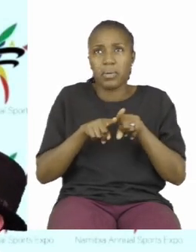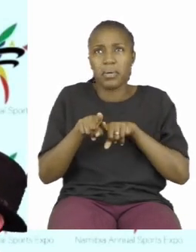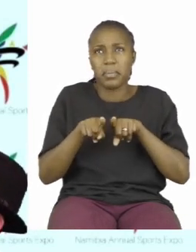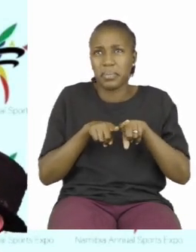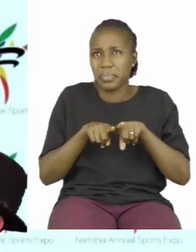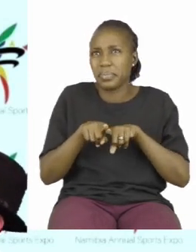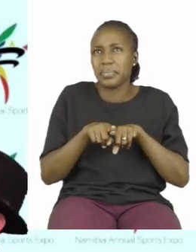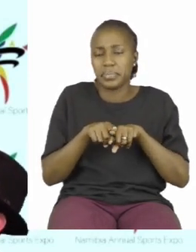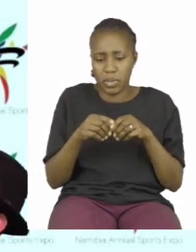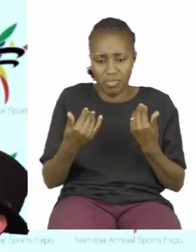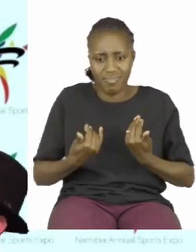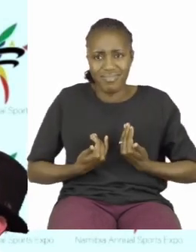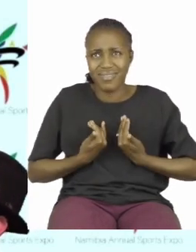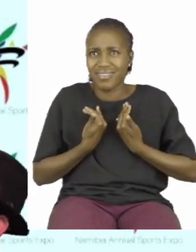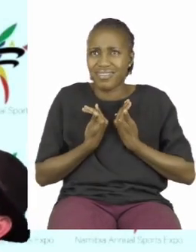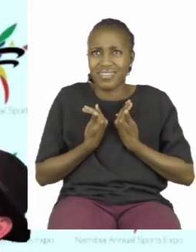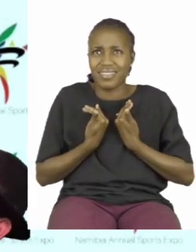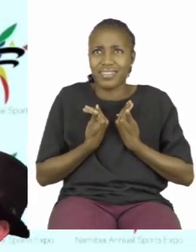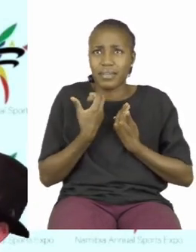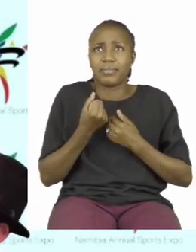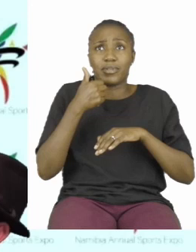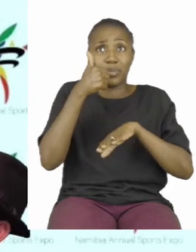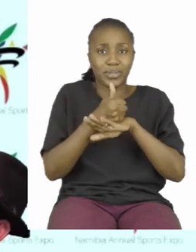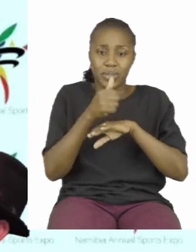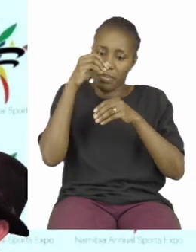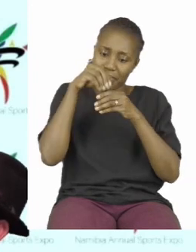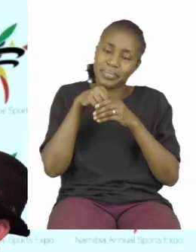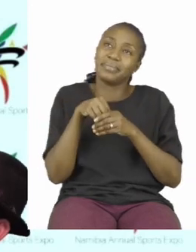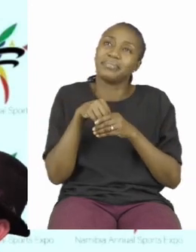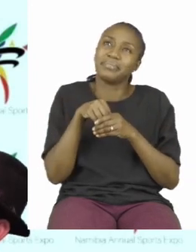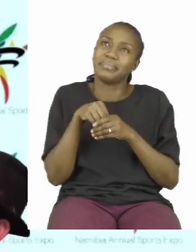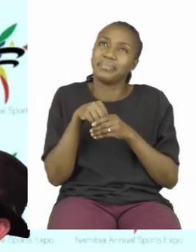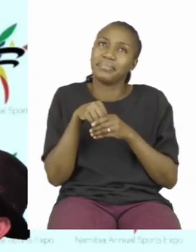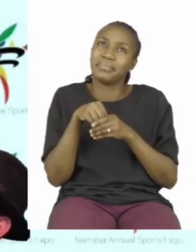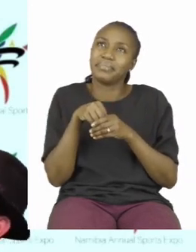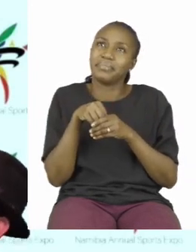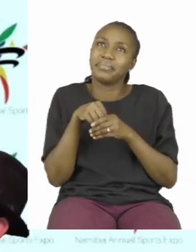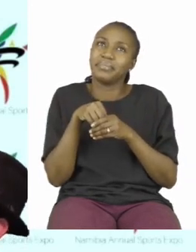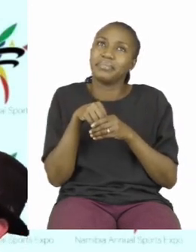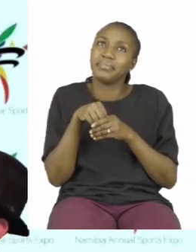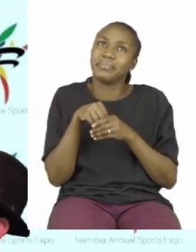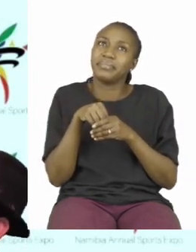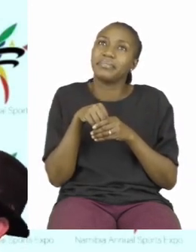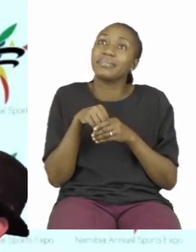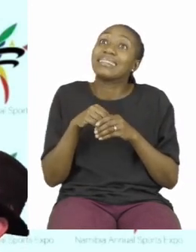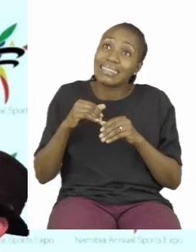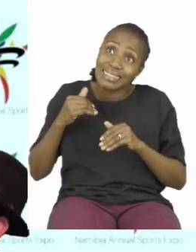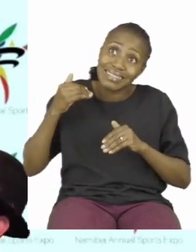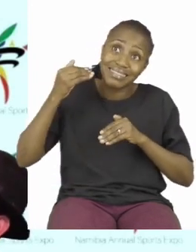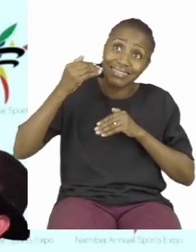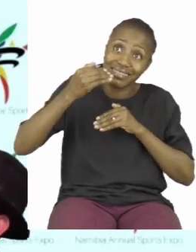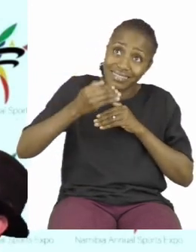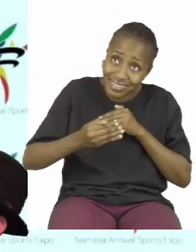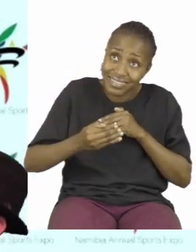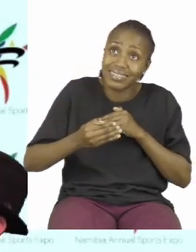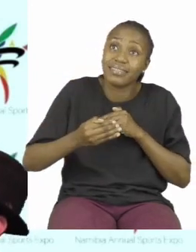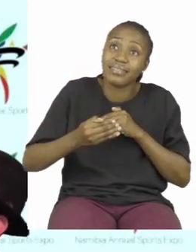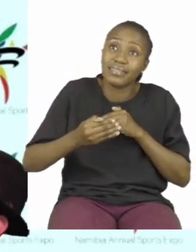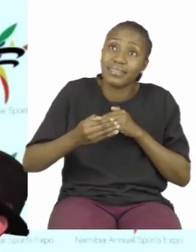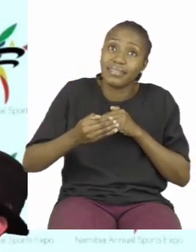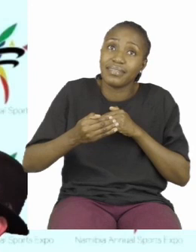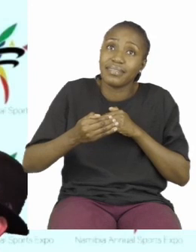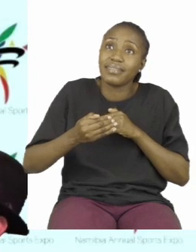The younger ones has more opportunity to participate closer to home, and then once they make the squads, then they